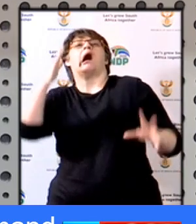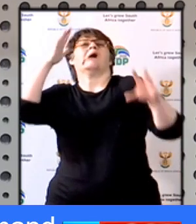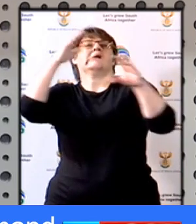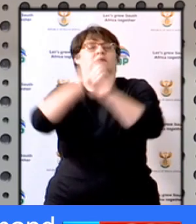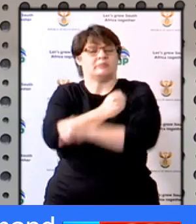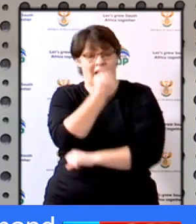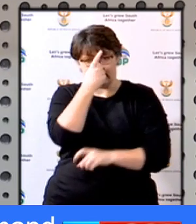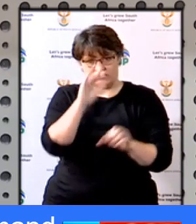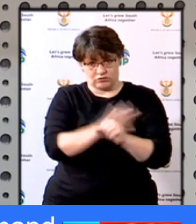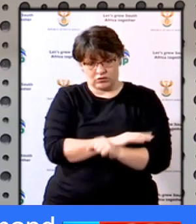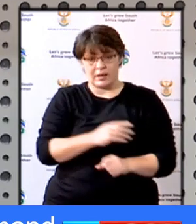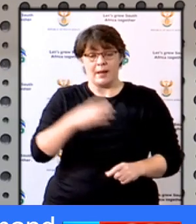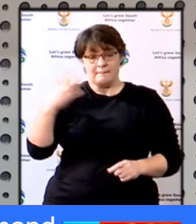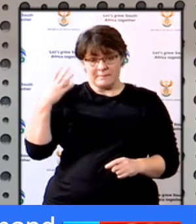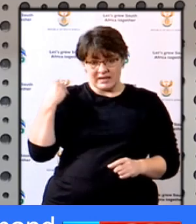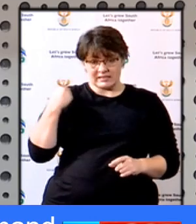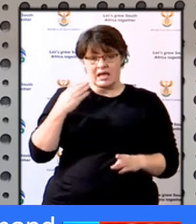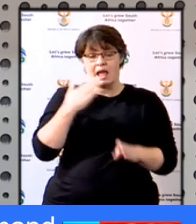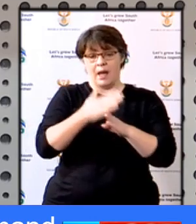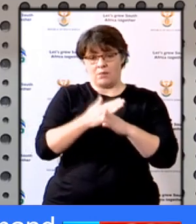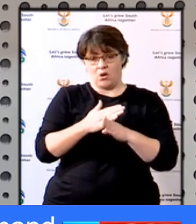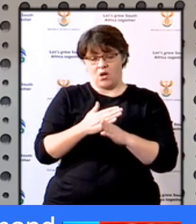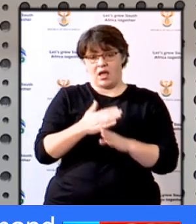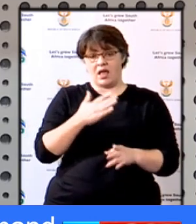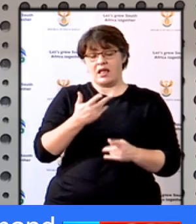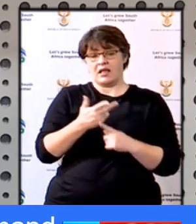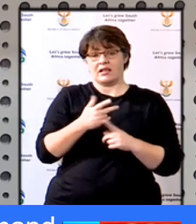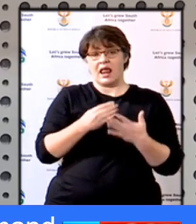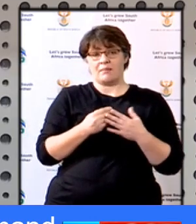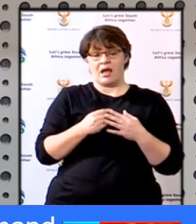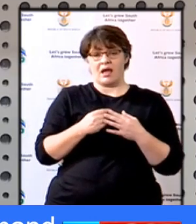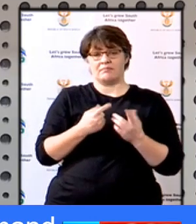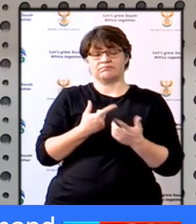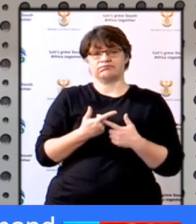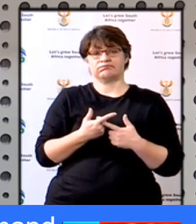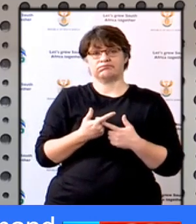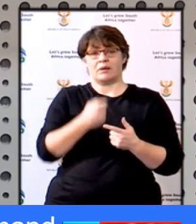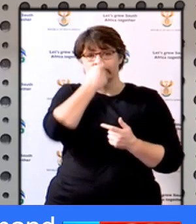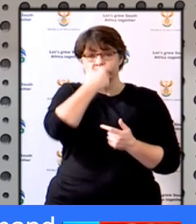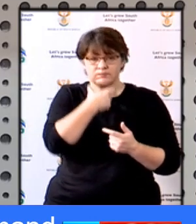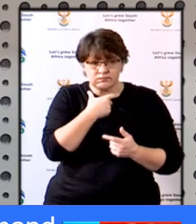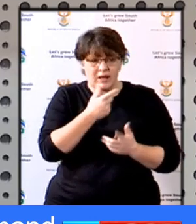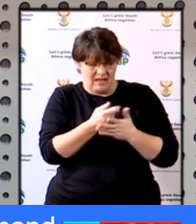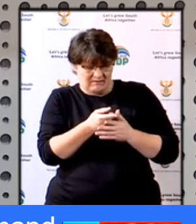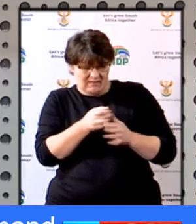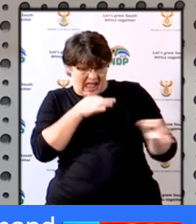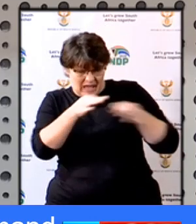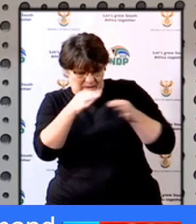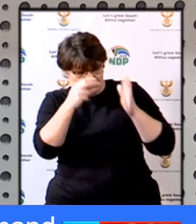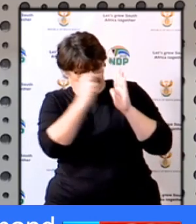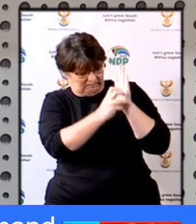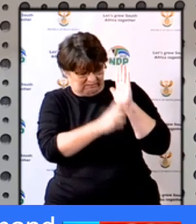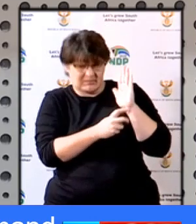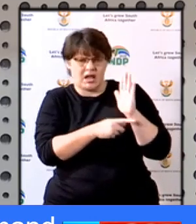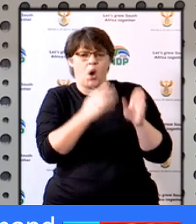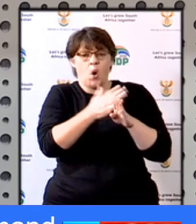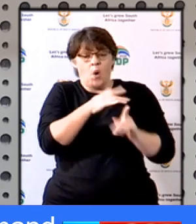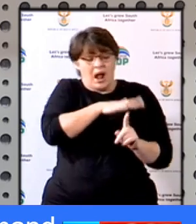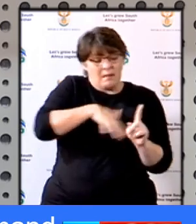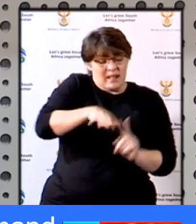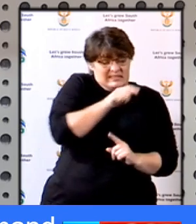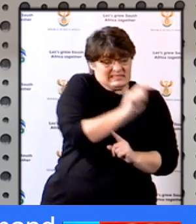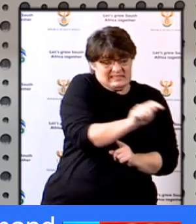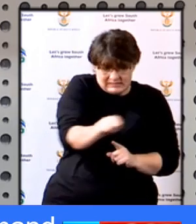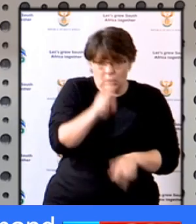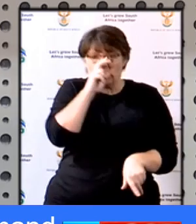Minister of Employment and Labour has now issued a consolidated set of directions that indicates in every workplace what